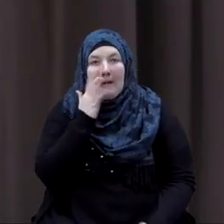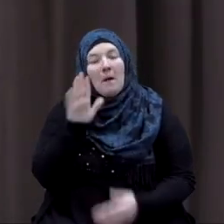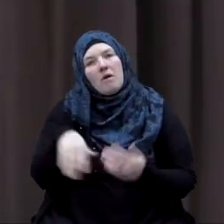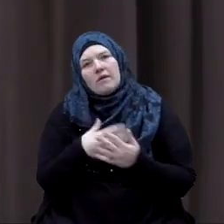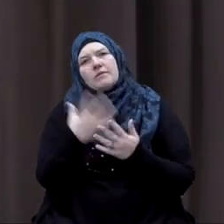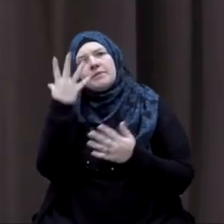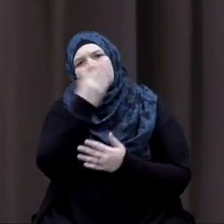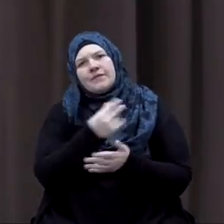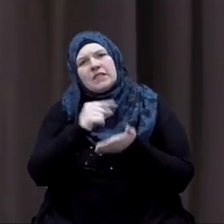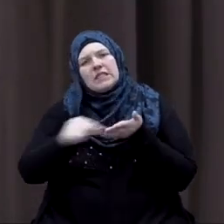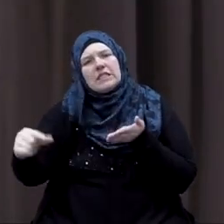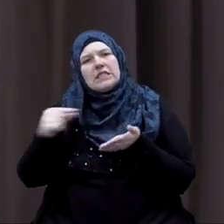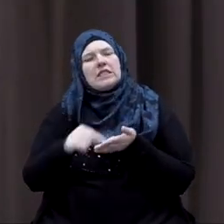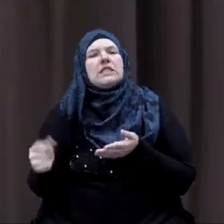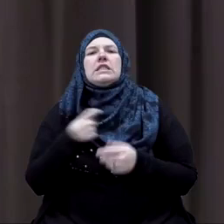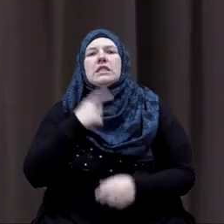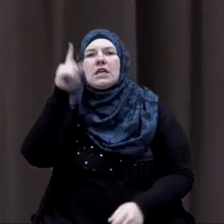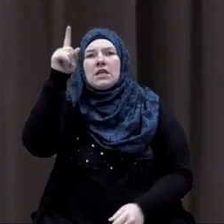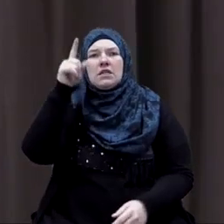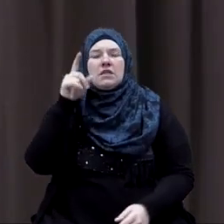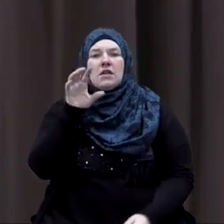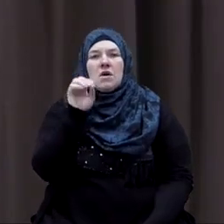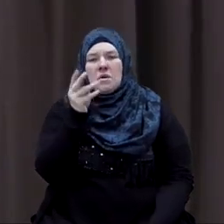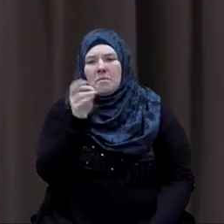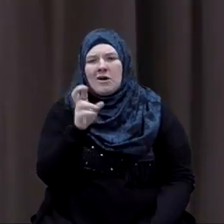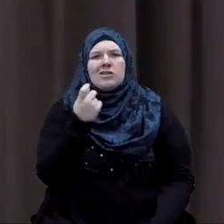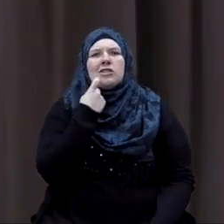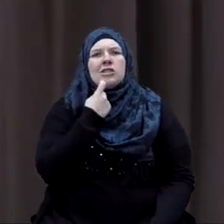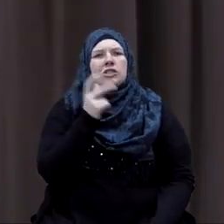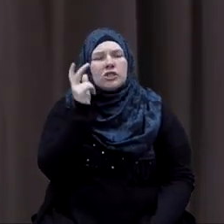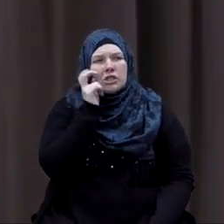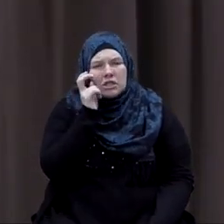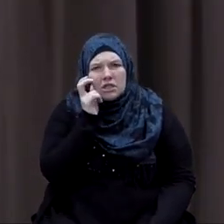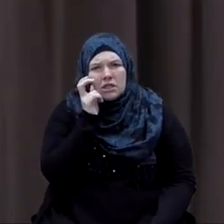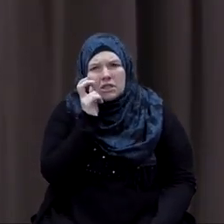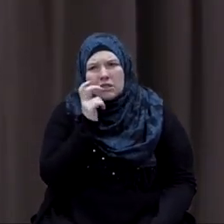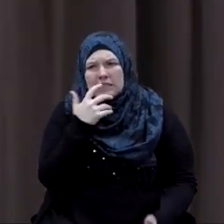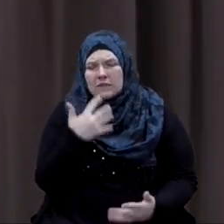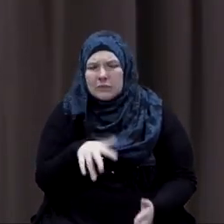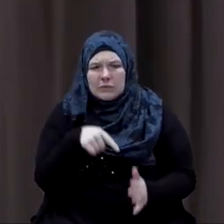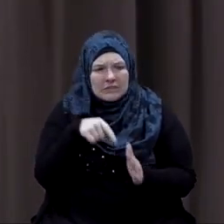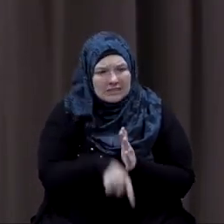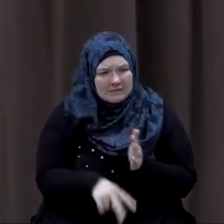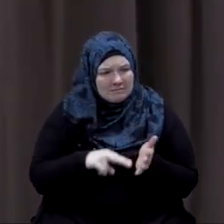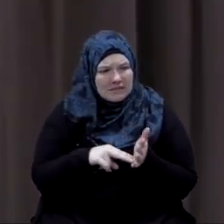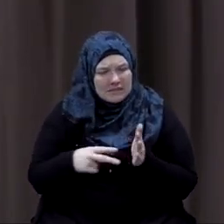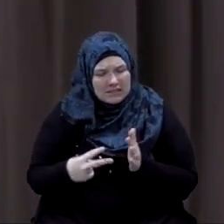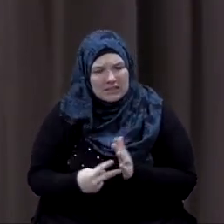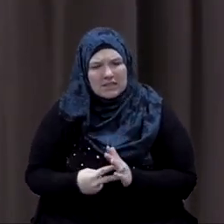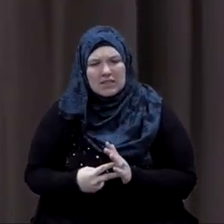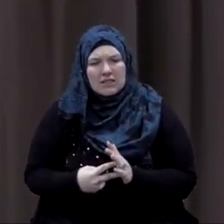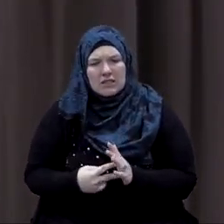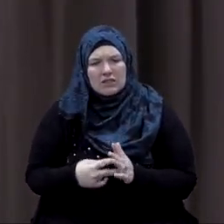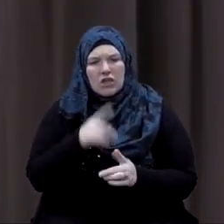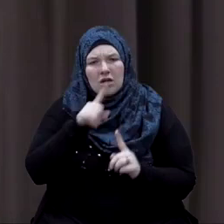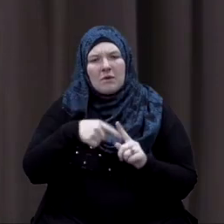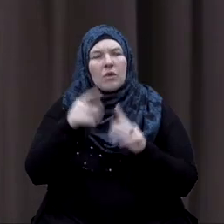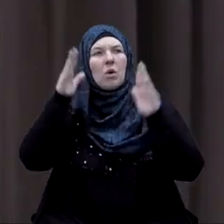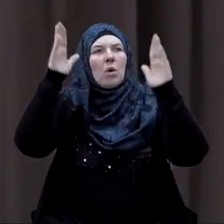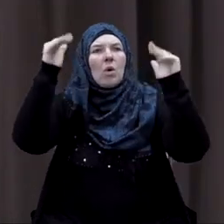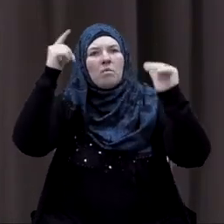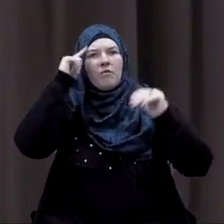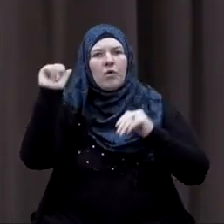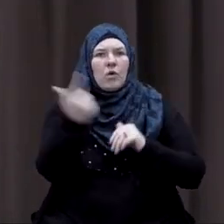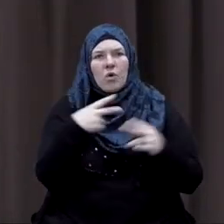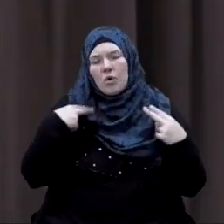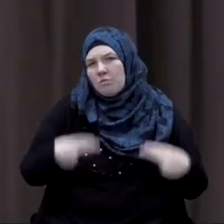these beautiful ayat with the rhyming and the deep meaning it carries about the hope for